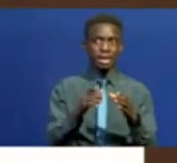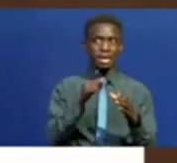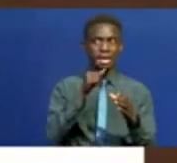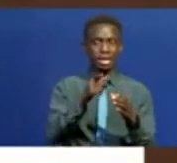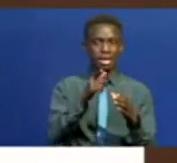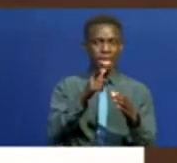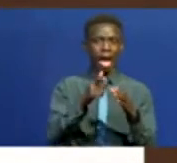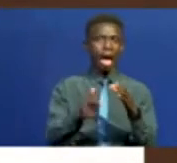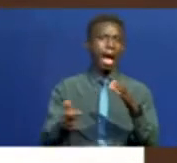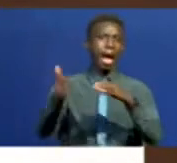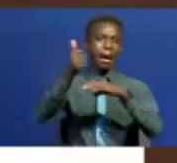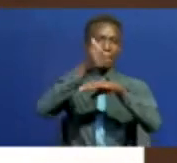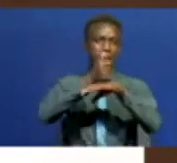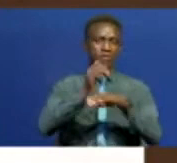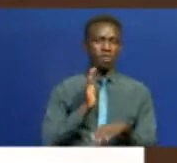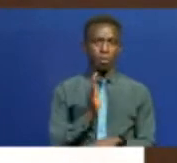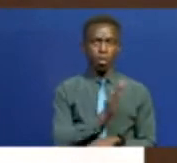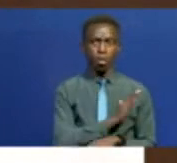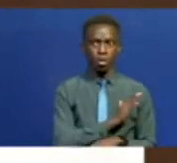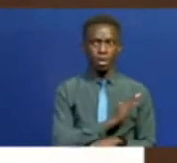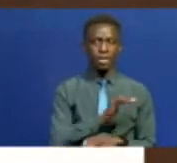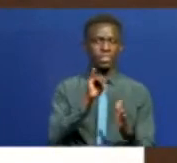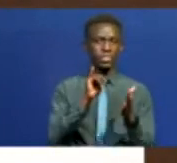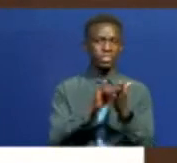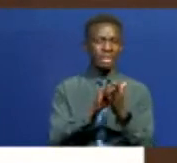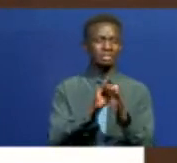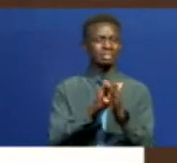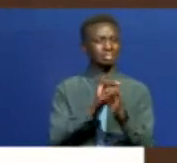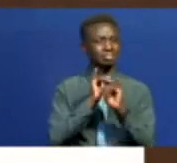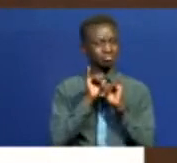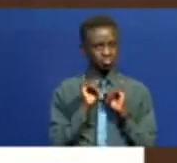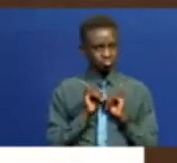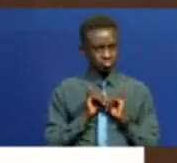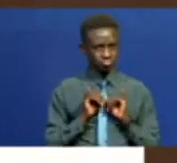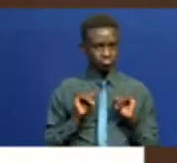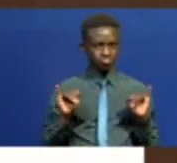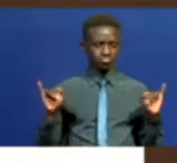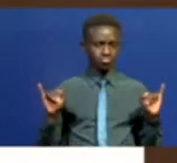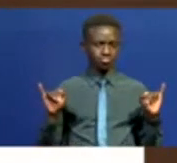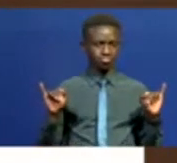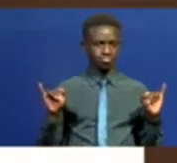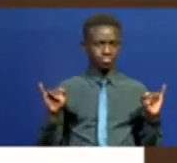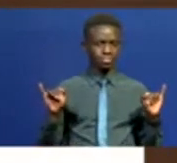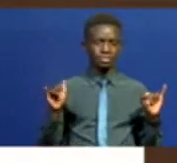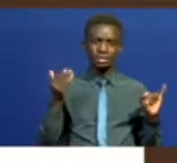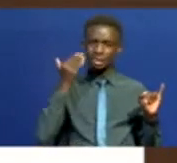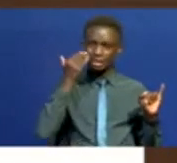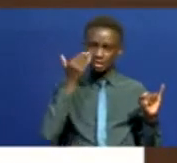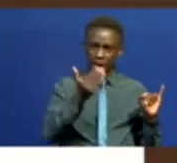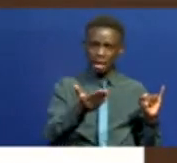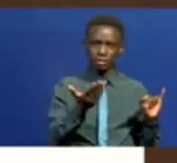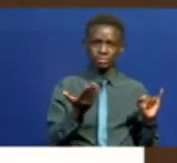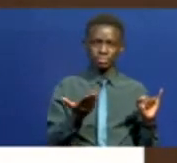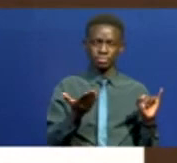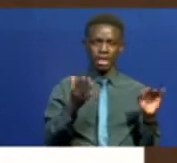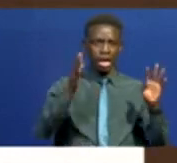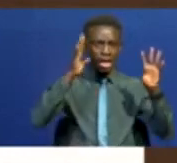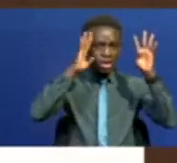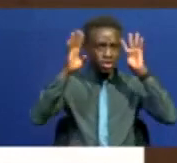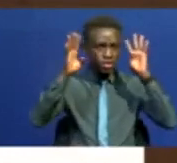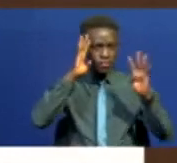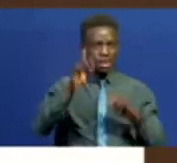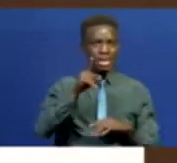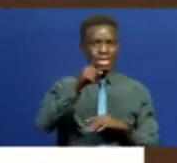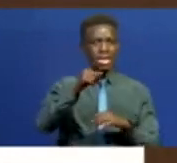above board, is transparent, is innovative, and it has made the